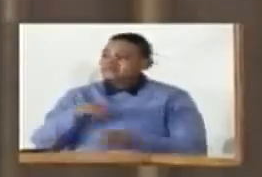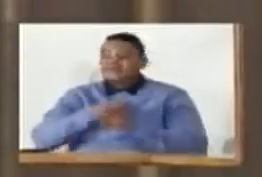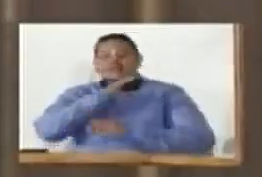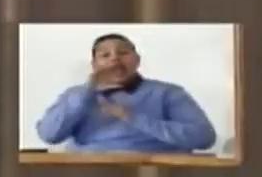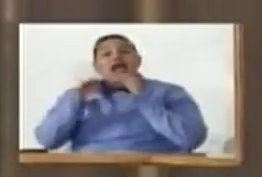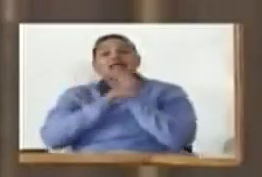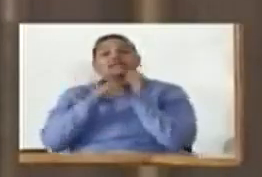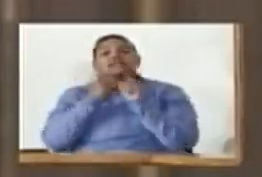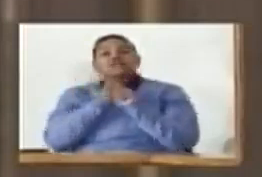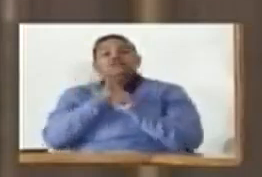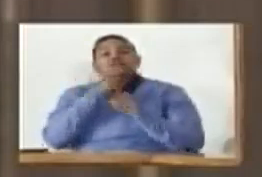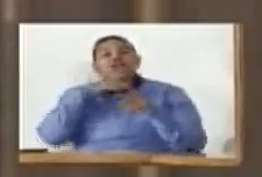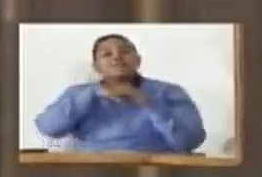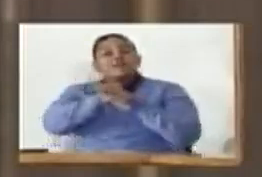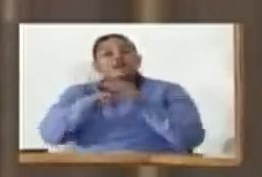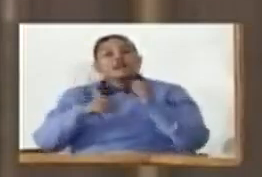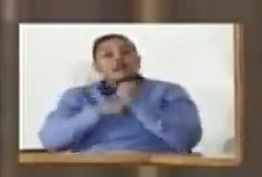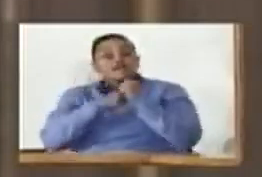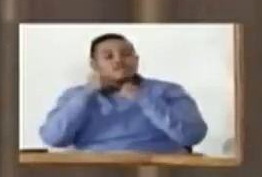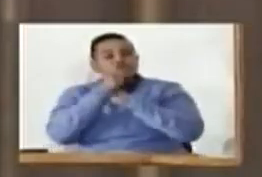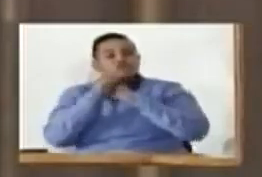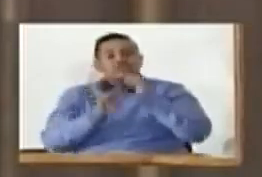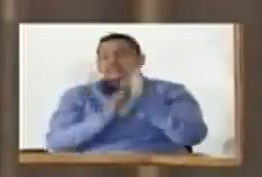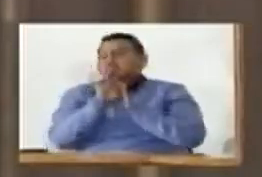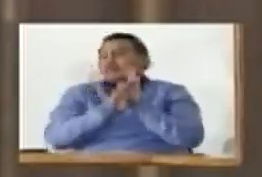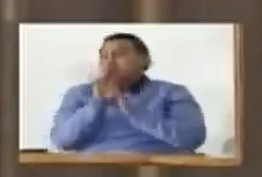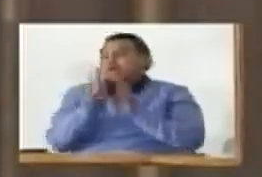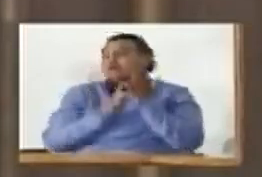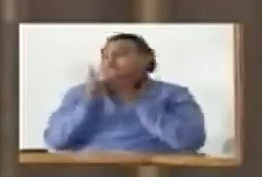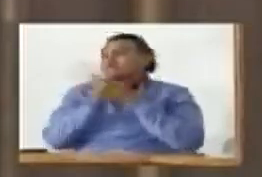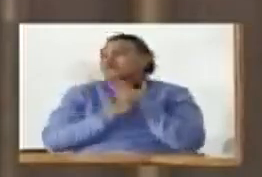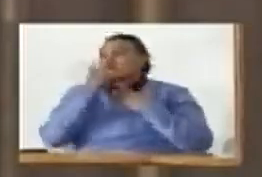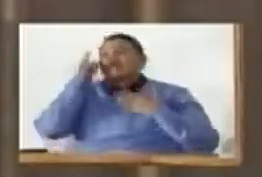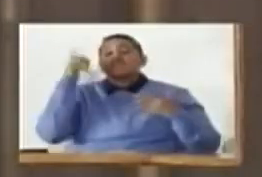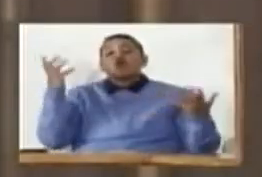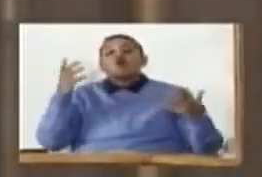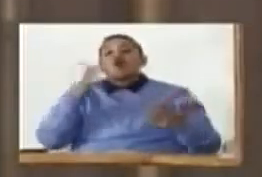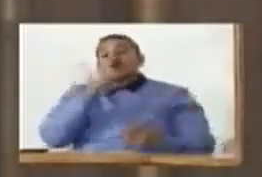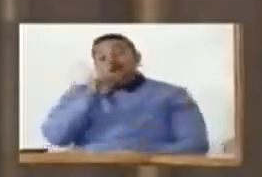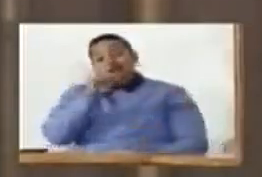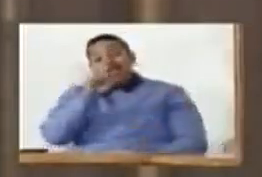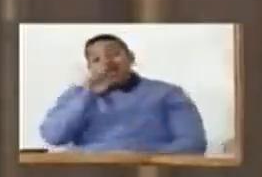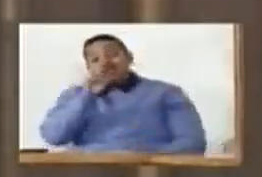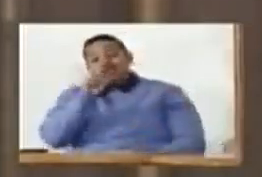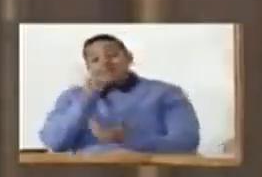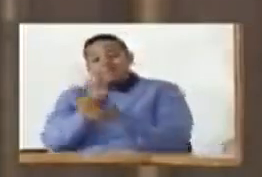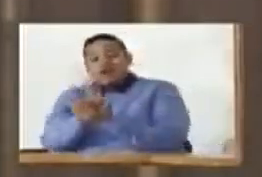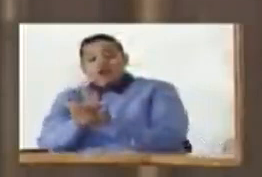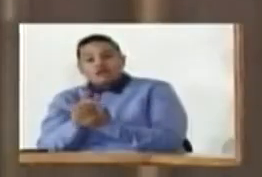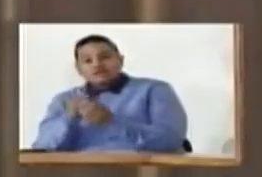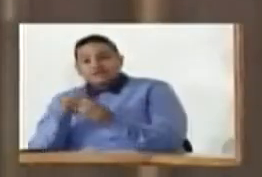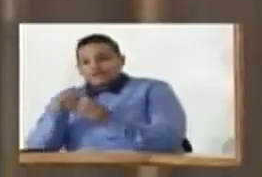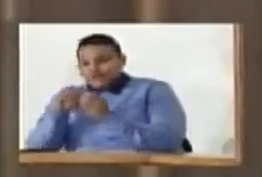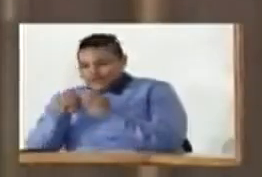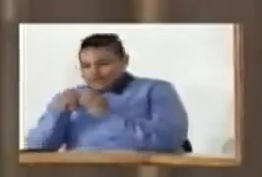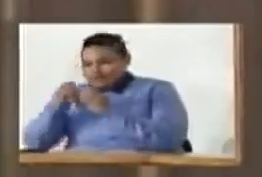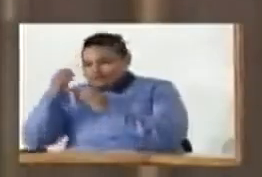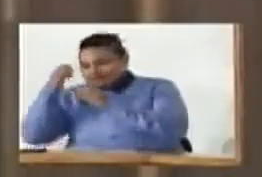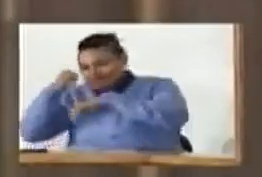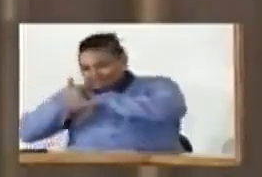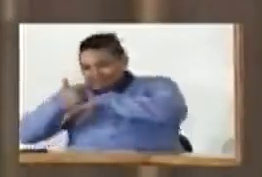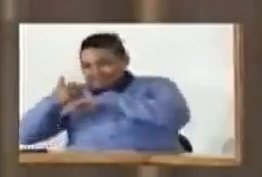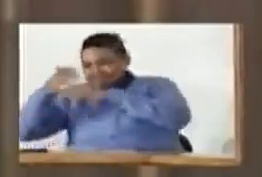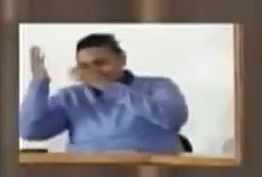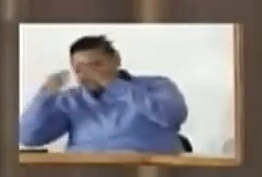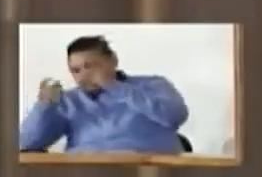to embarking on an infrastructure development program for agro-parks and agro-economic zones.